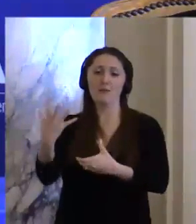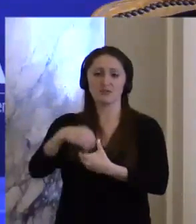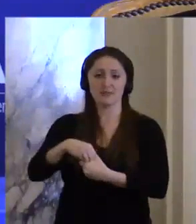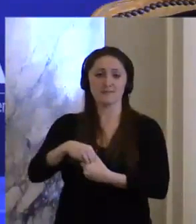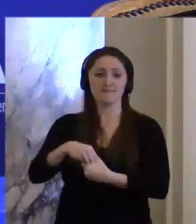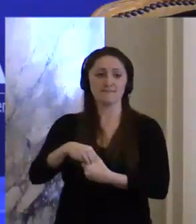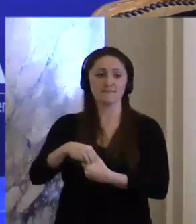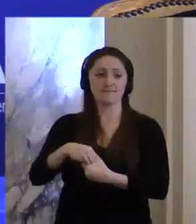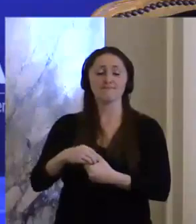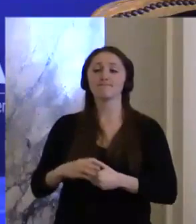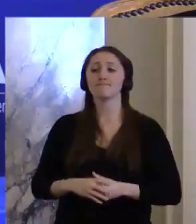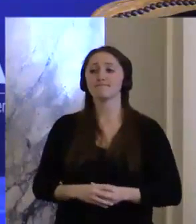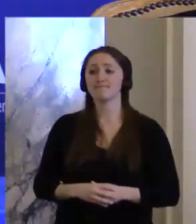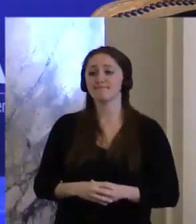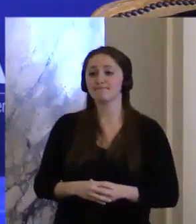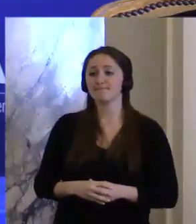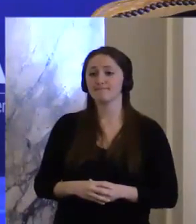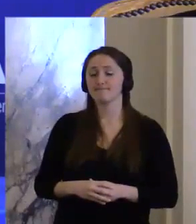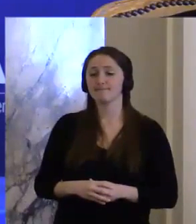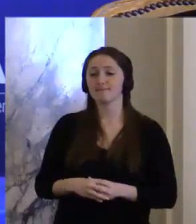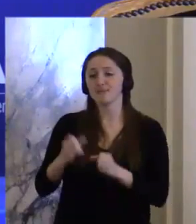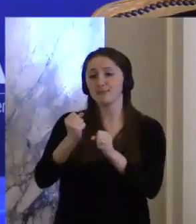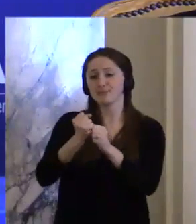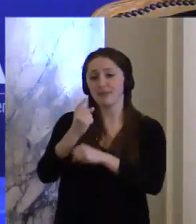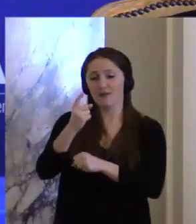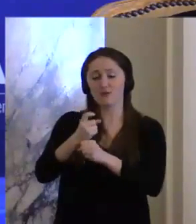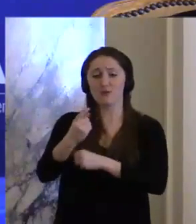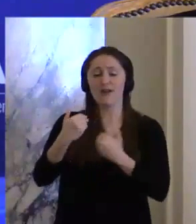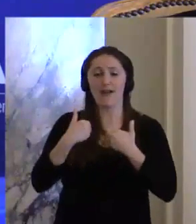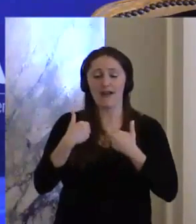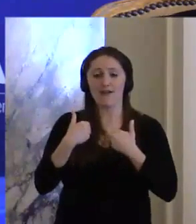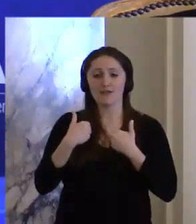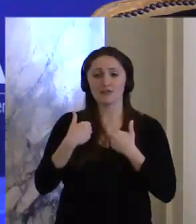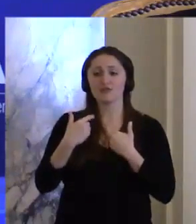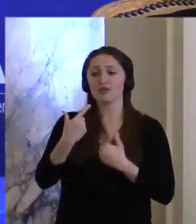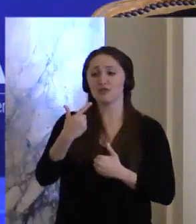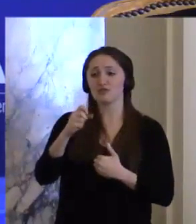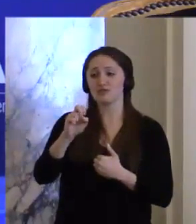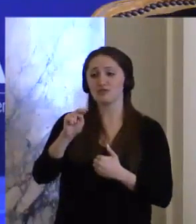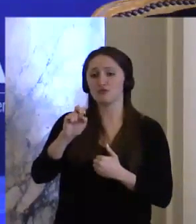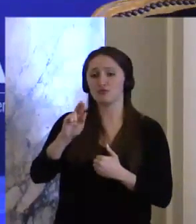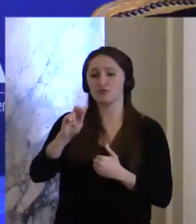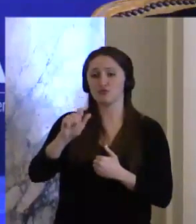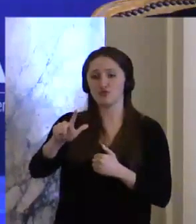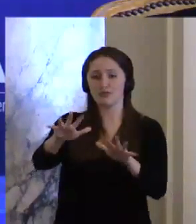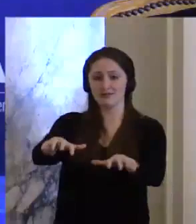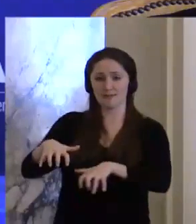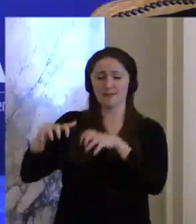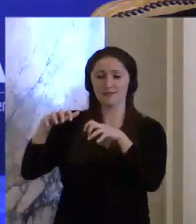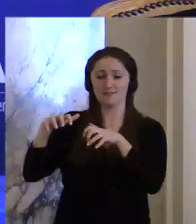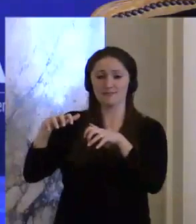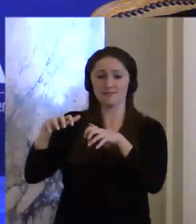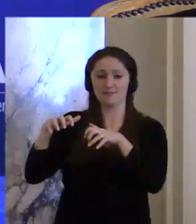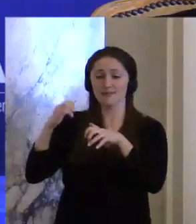participate, because every year when we have the General Assembly, in addition to the formal